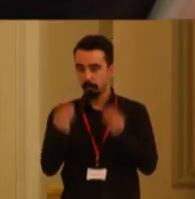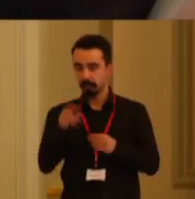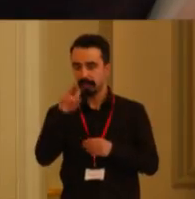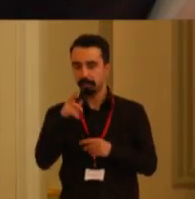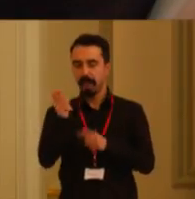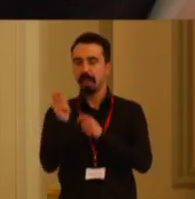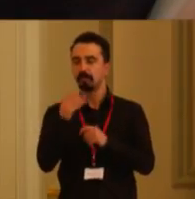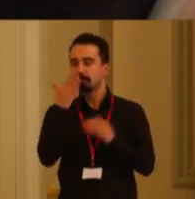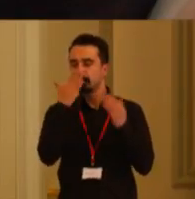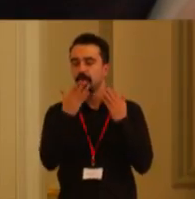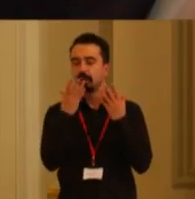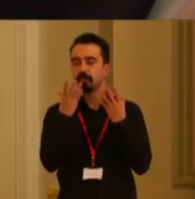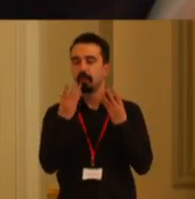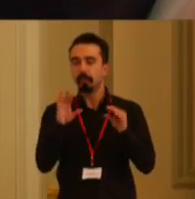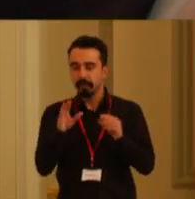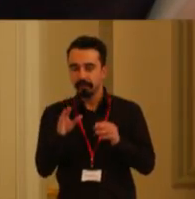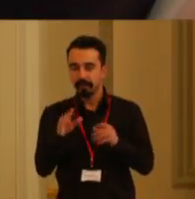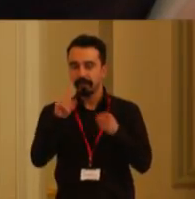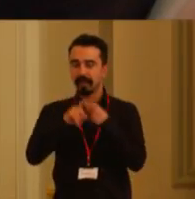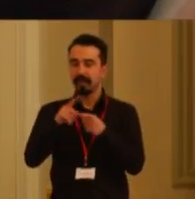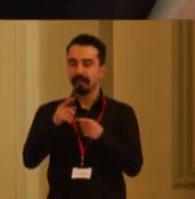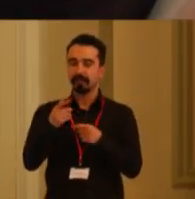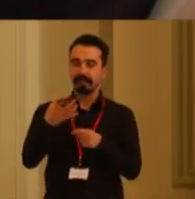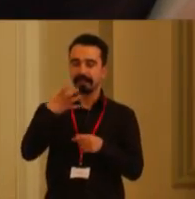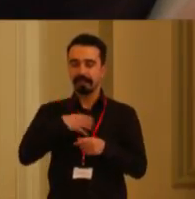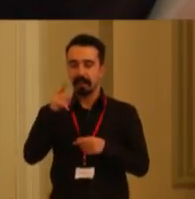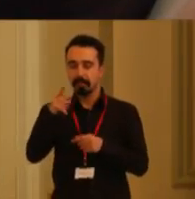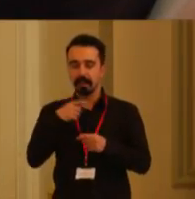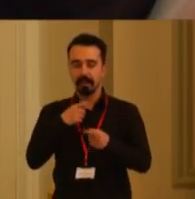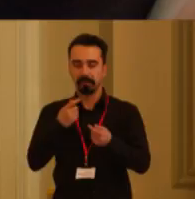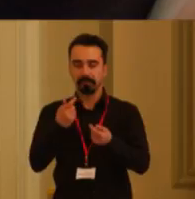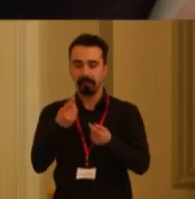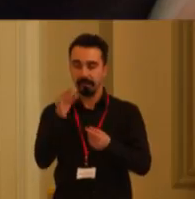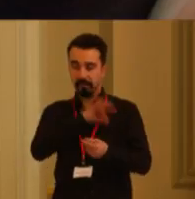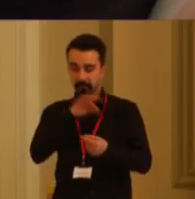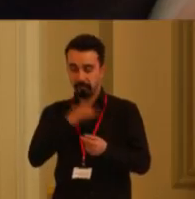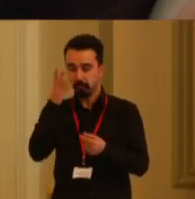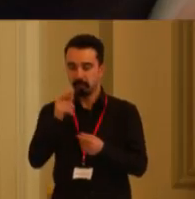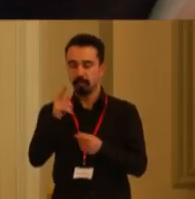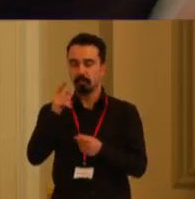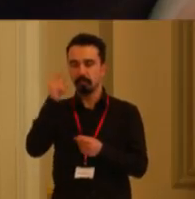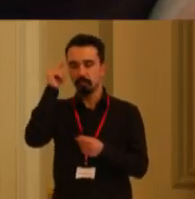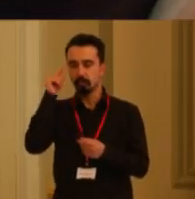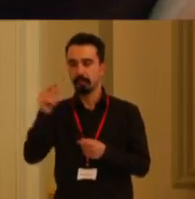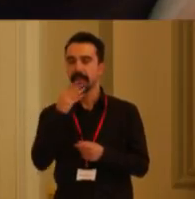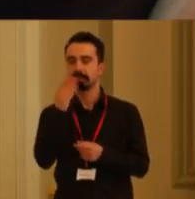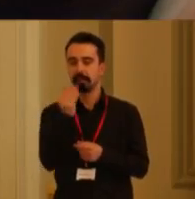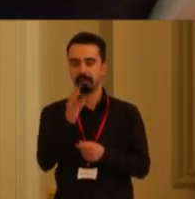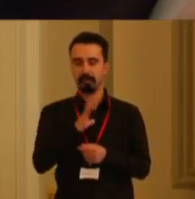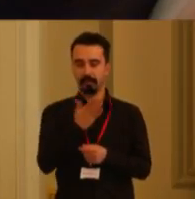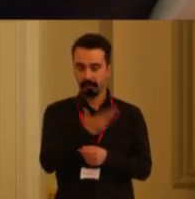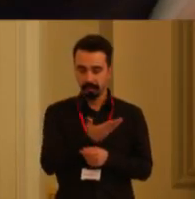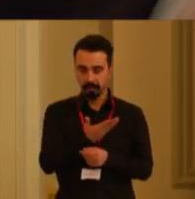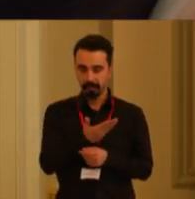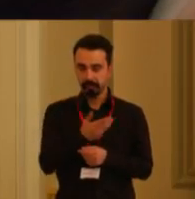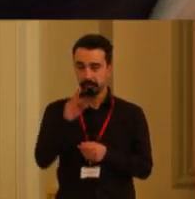was the case in this tension and compliance, young people are not satisfied with the education, with the current educational system, and they are